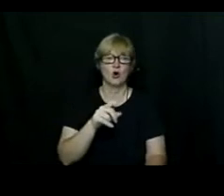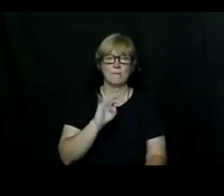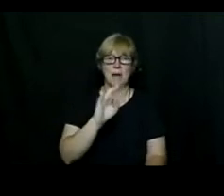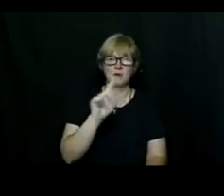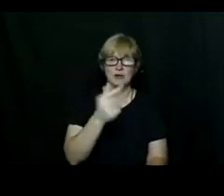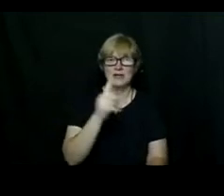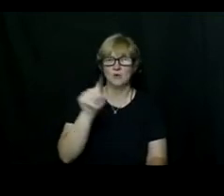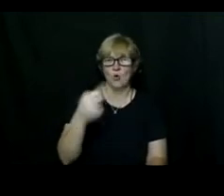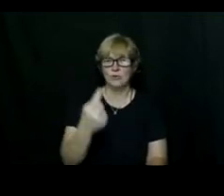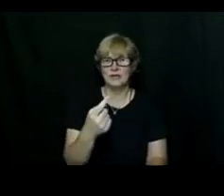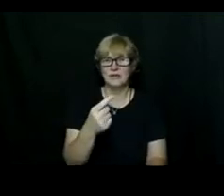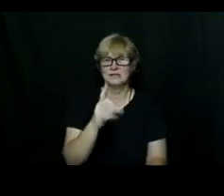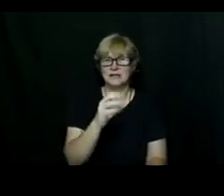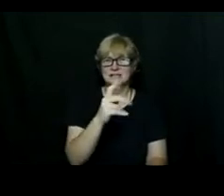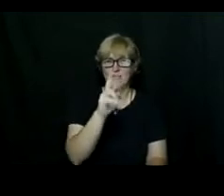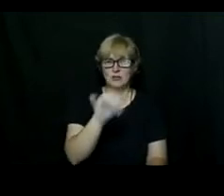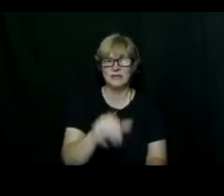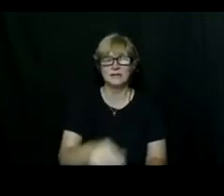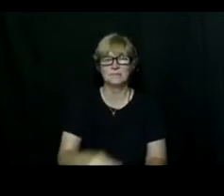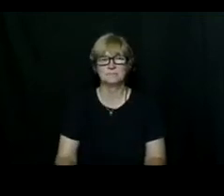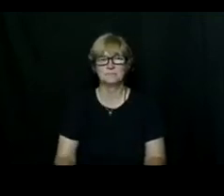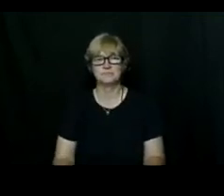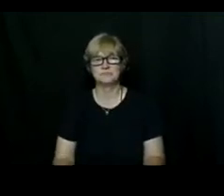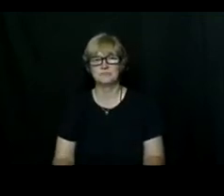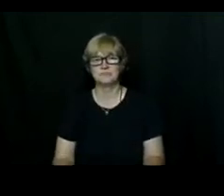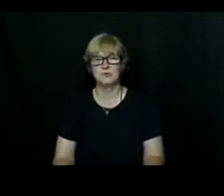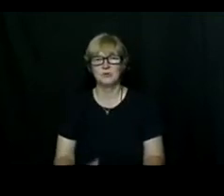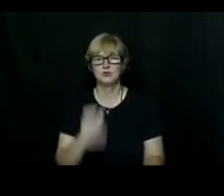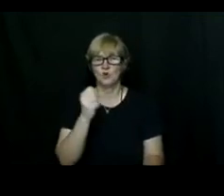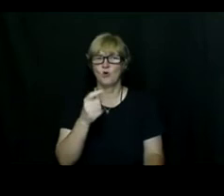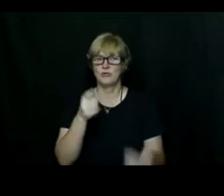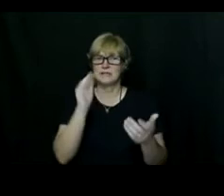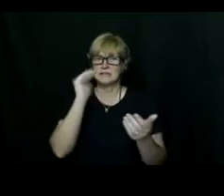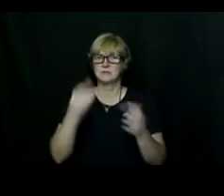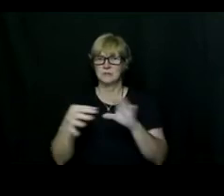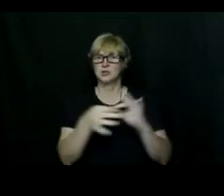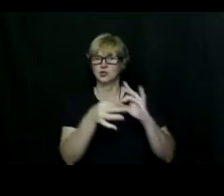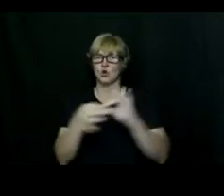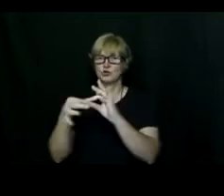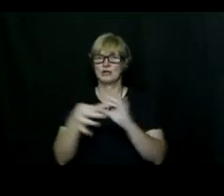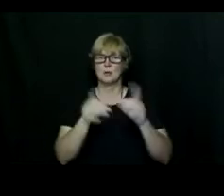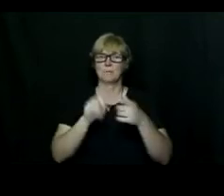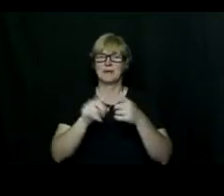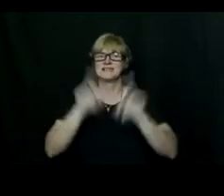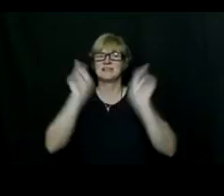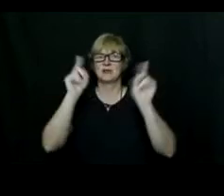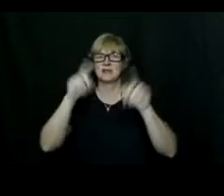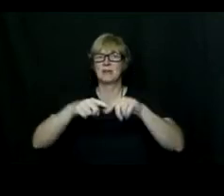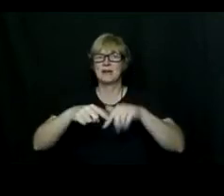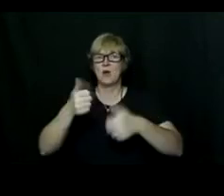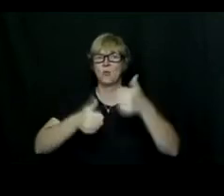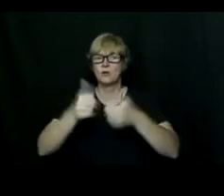only finger agility. So there seems to be, there is an association, but it's different depending on what numerical skill I